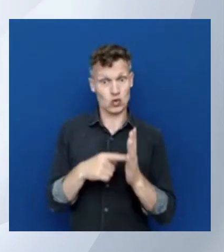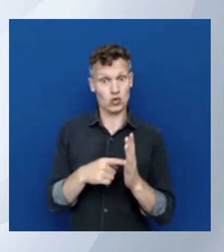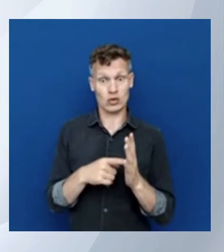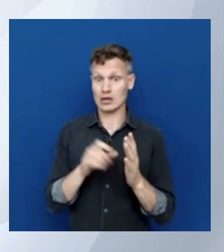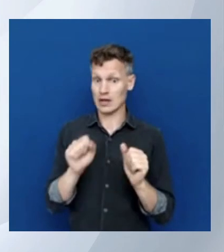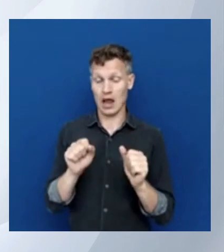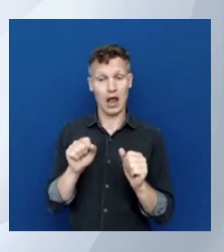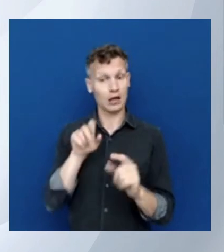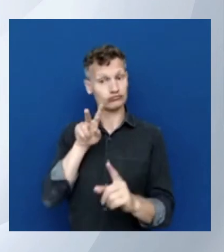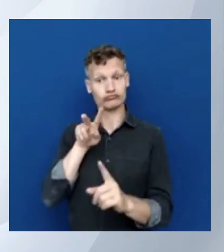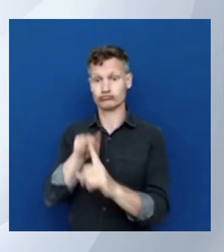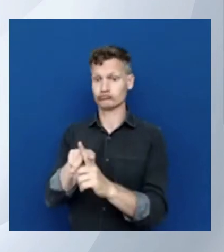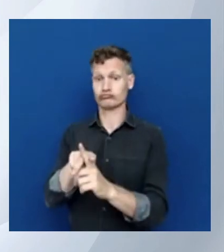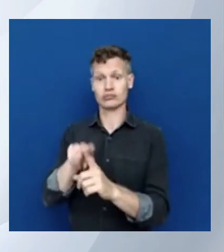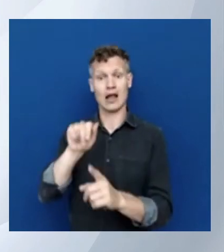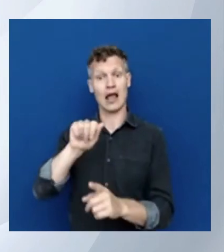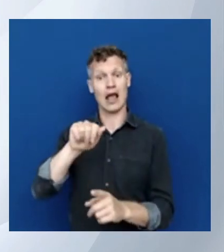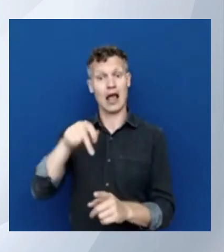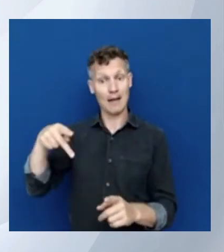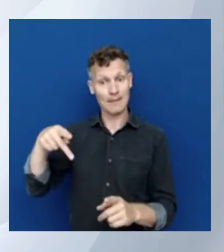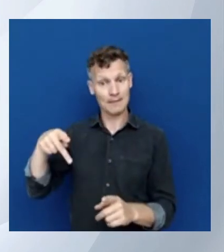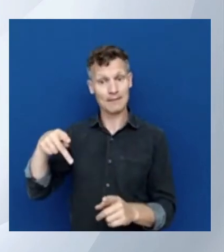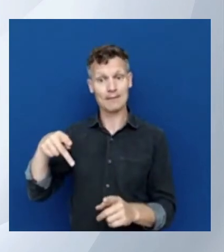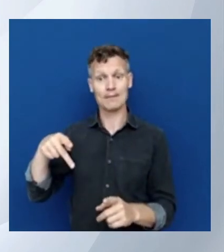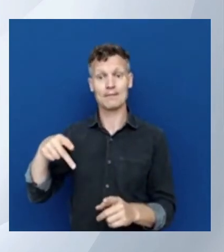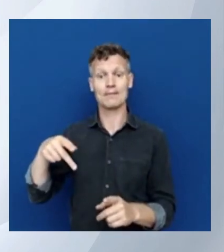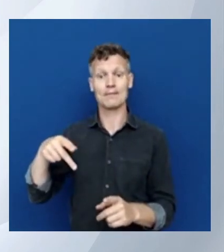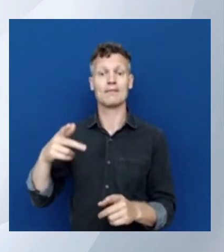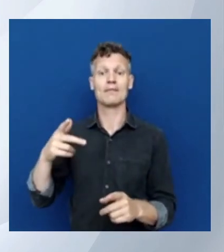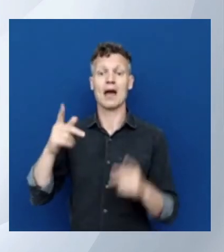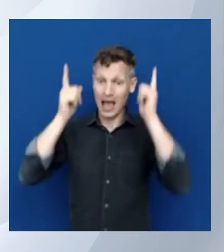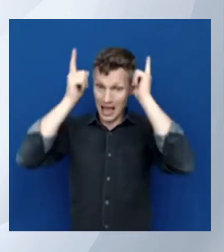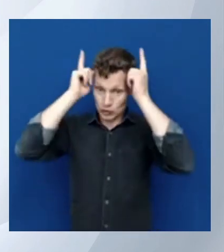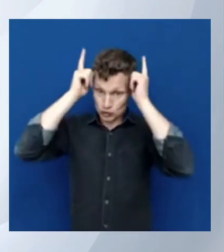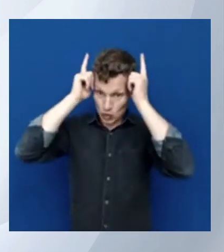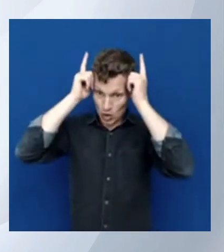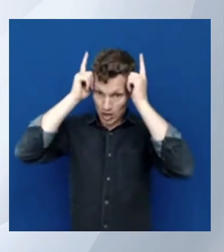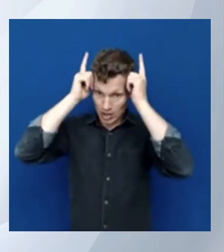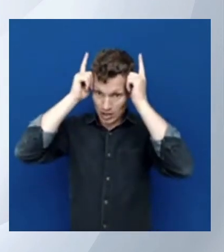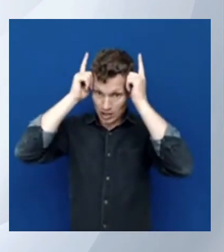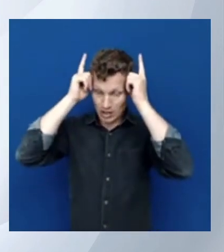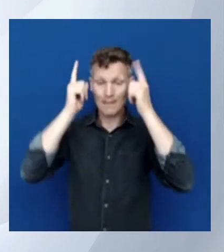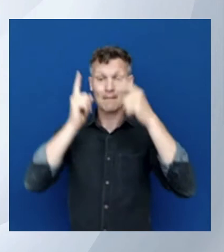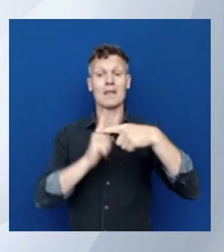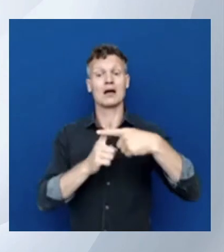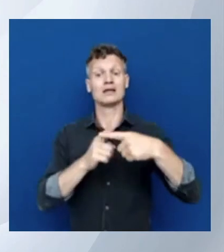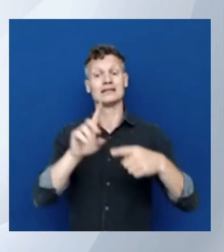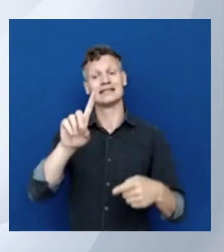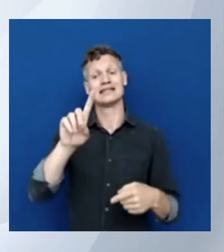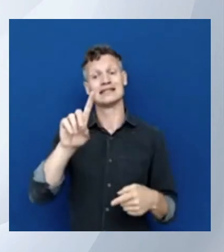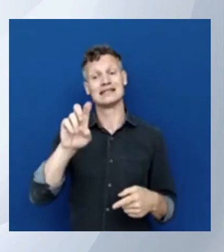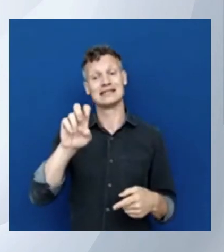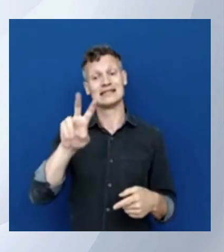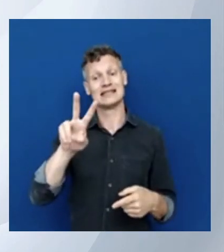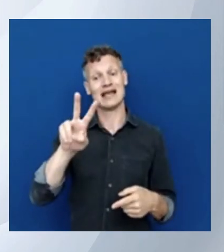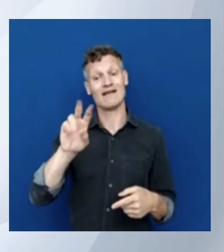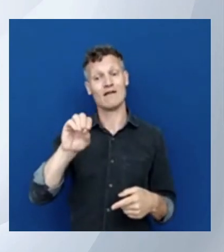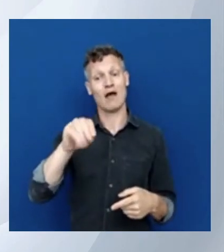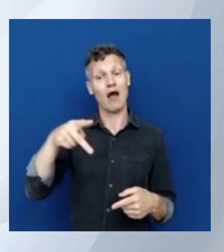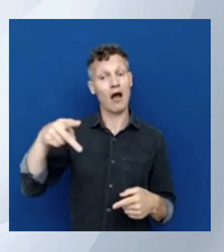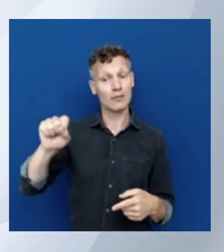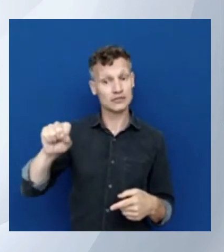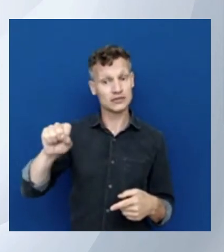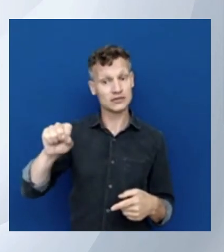apps, is available for Android, and then with your DevOps pipeline, you can create